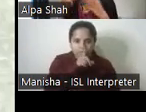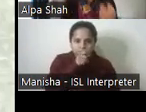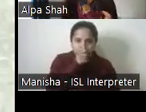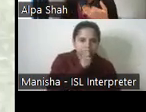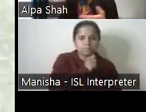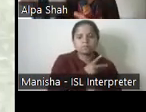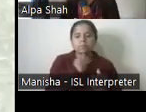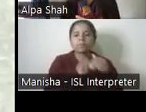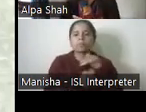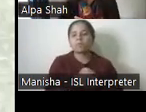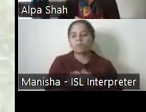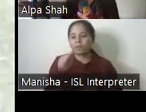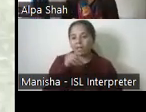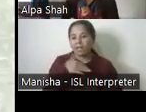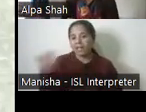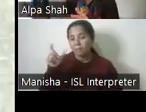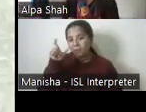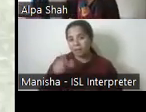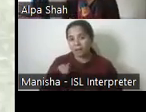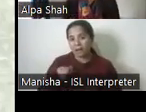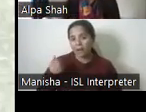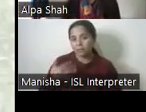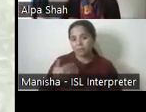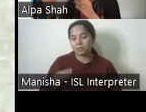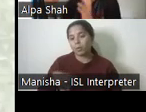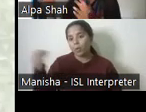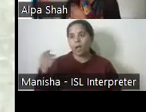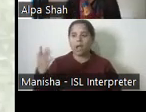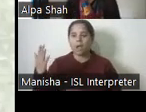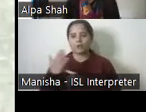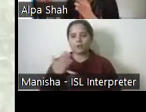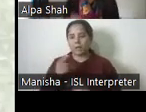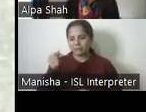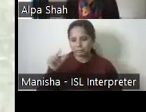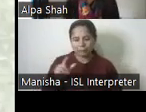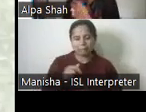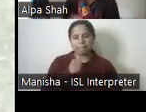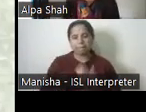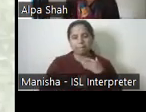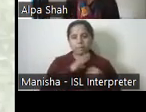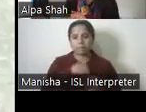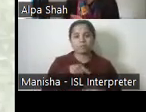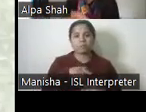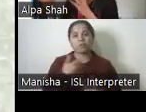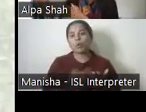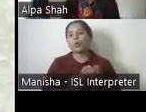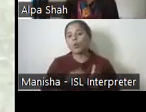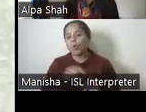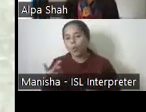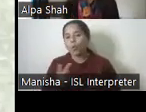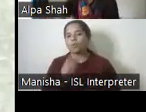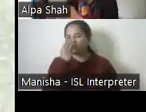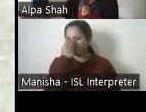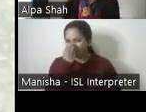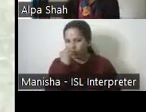the alcohol of the market, the expensive liquors of the market, whether it's Royal Challenge or Old Monk, or and behind